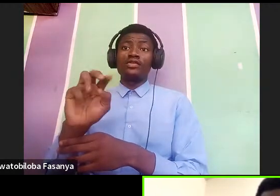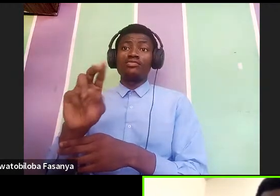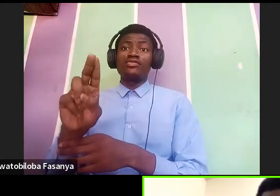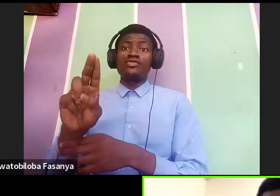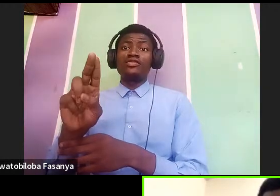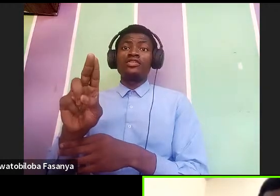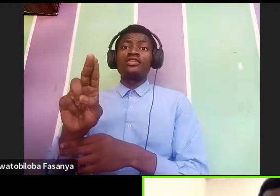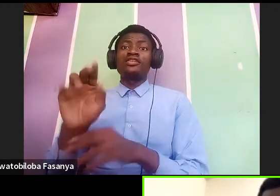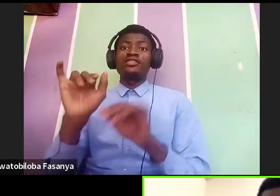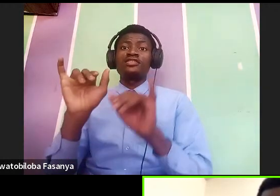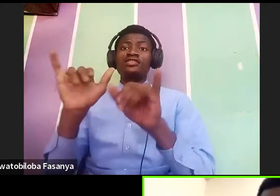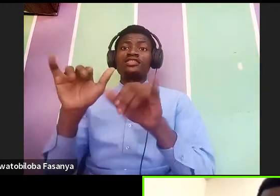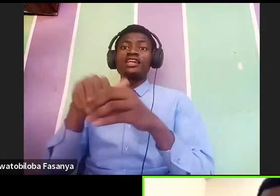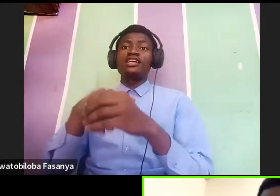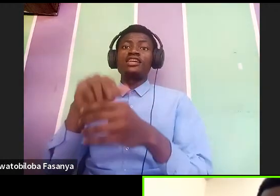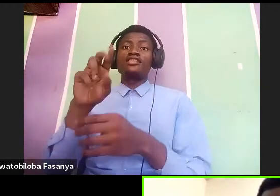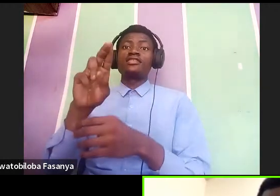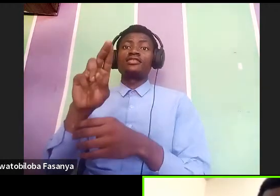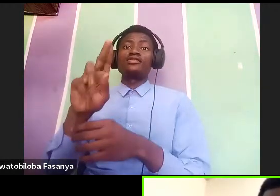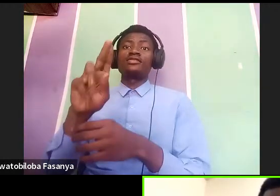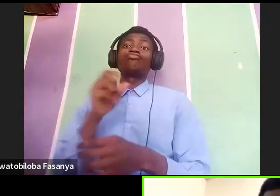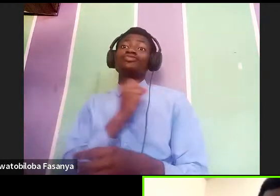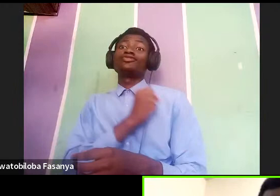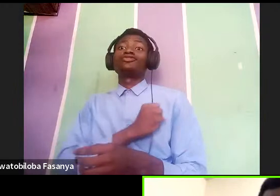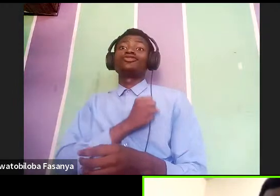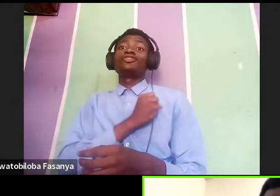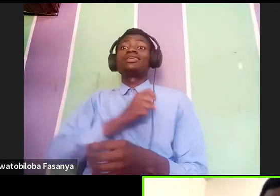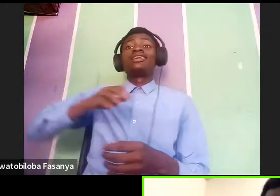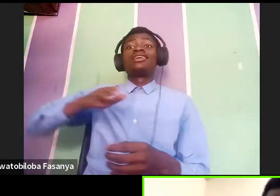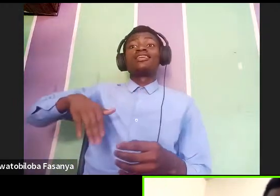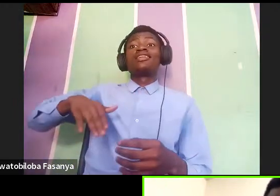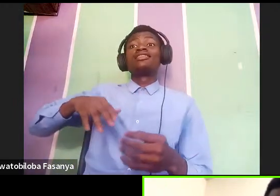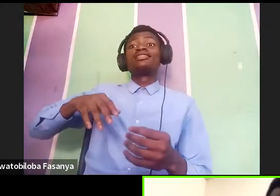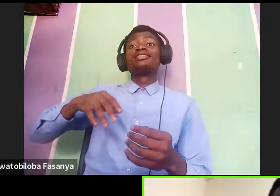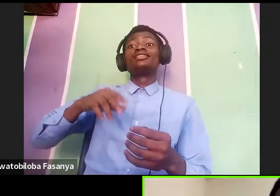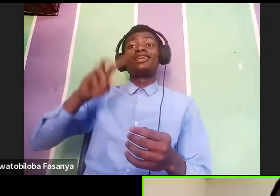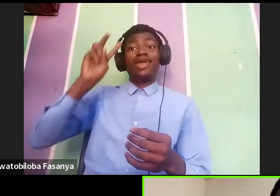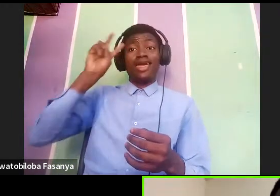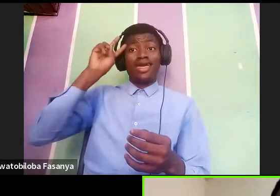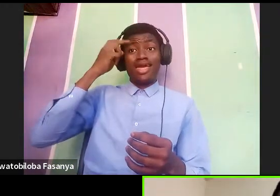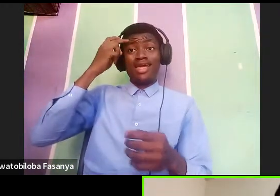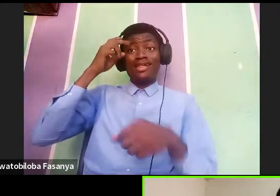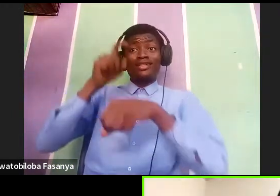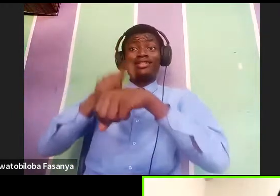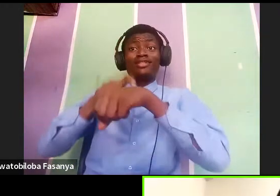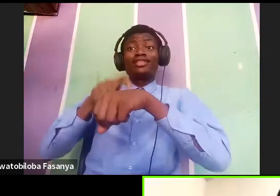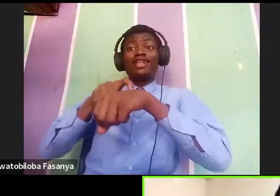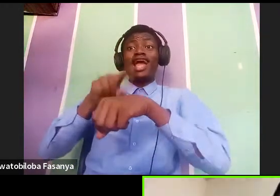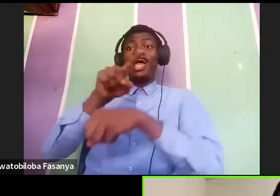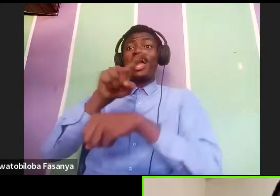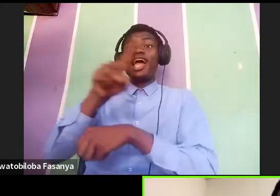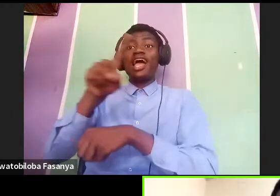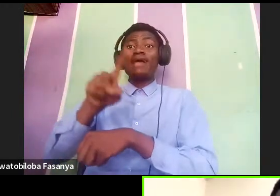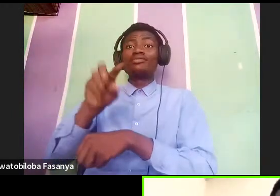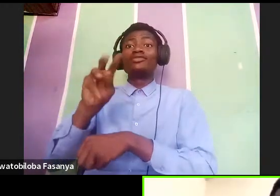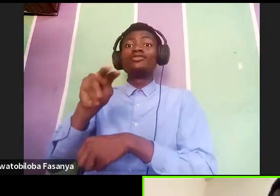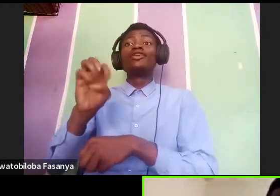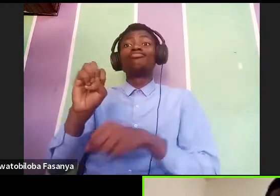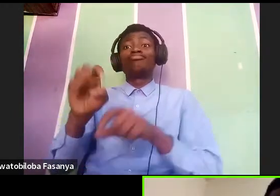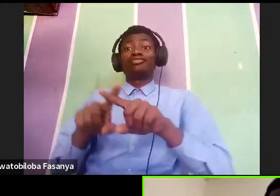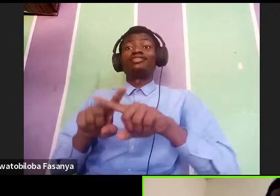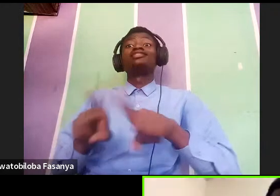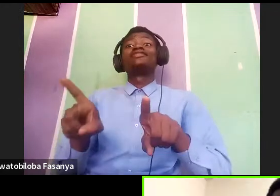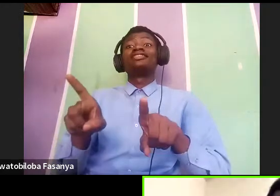Sorry I'm late. I think I got the time zones mixed up because Nigeria is like one way ahead of us at the moment.